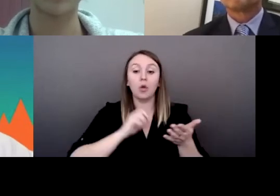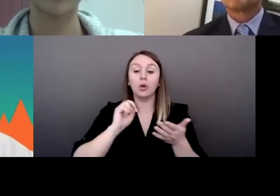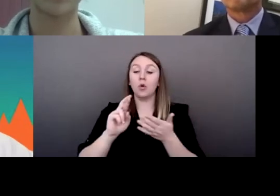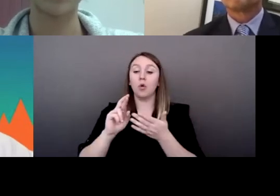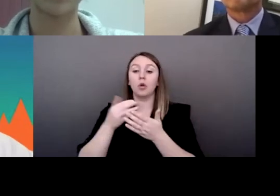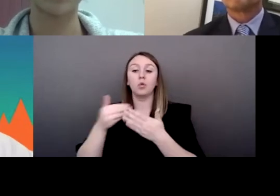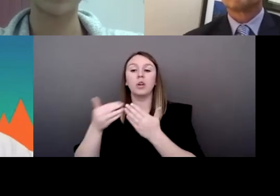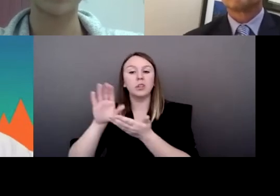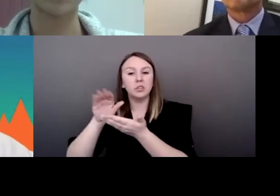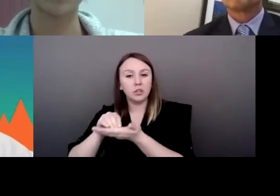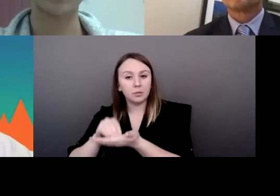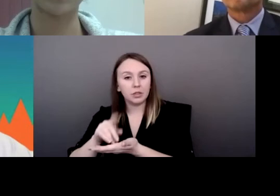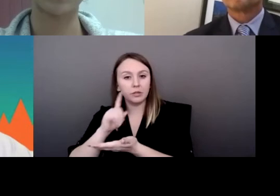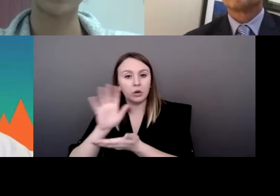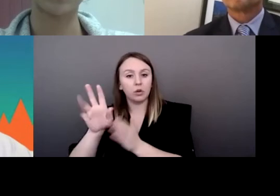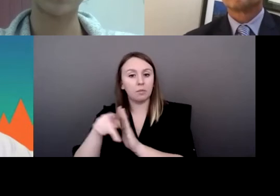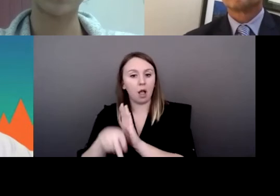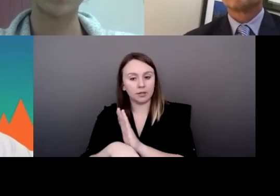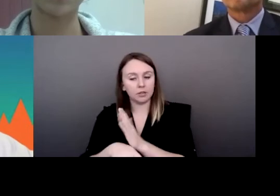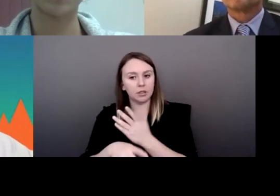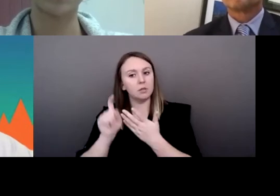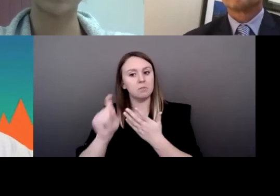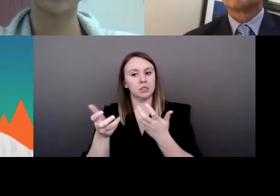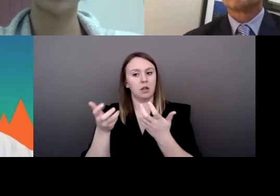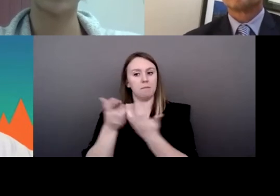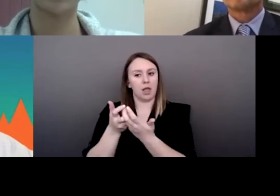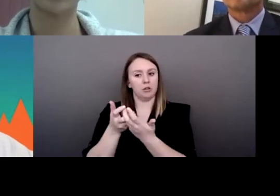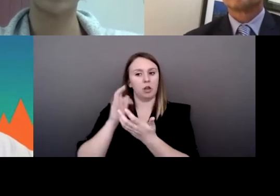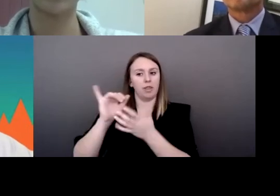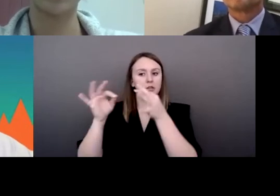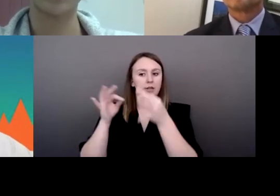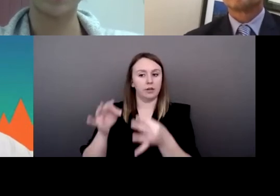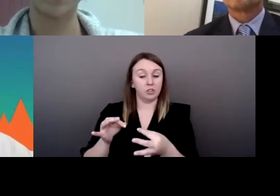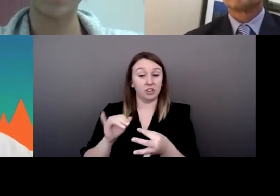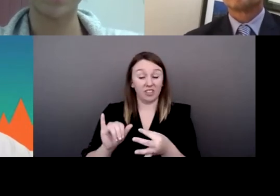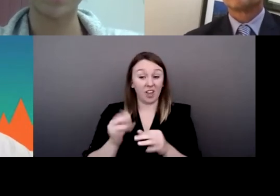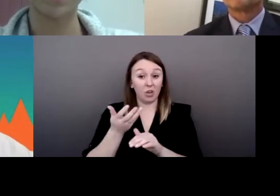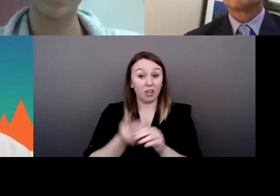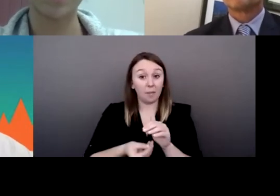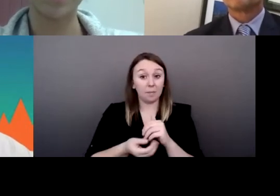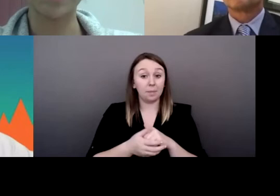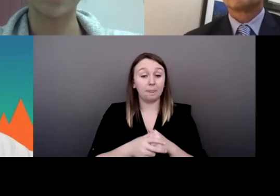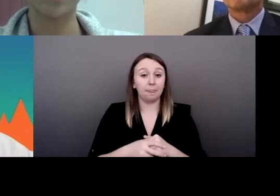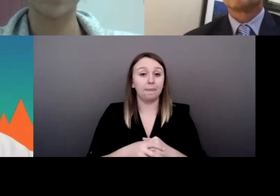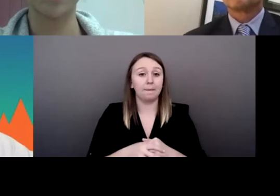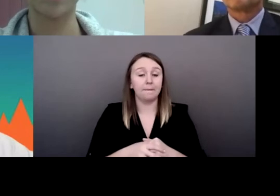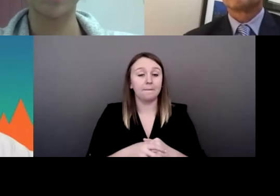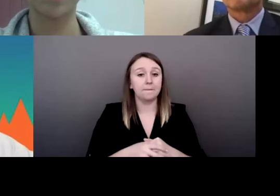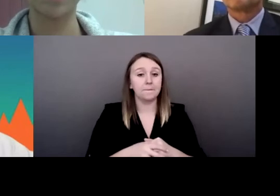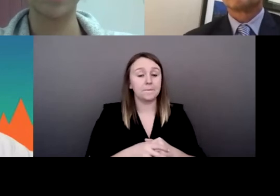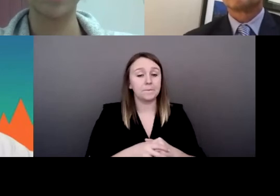documentation for your law and policies are, right? And so that's another gap is do our tribal